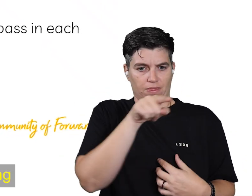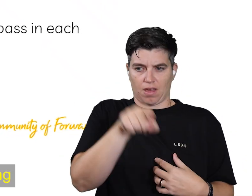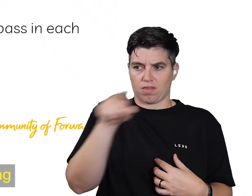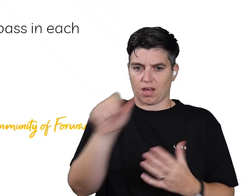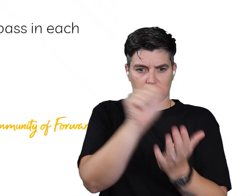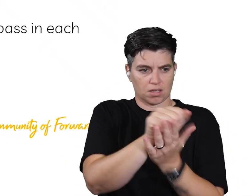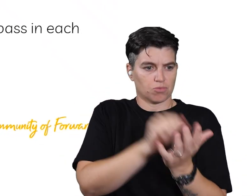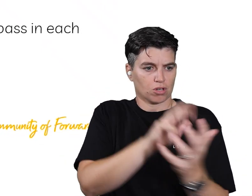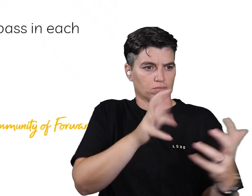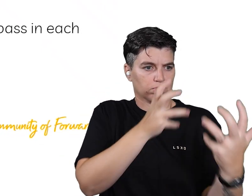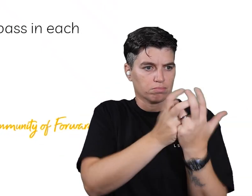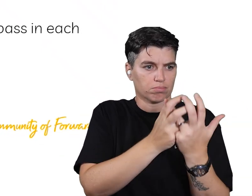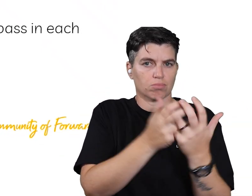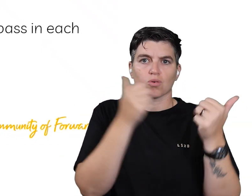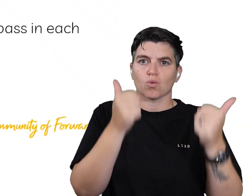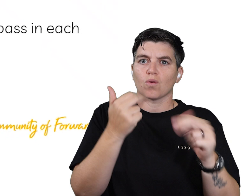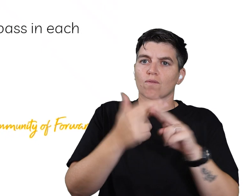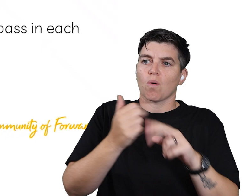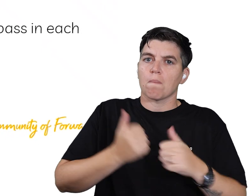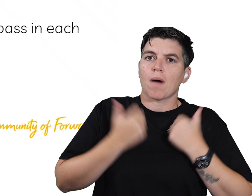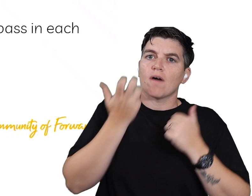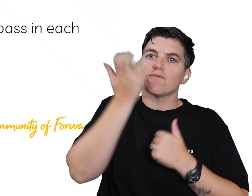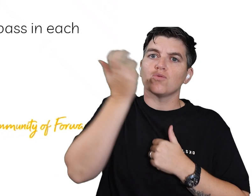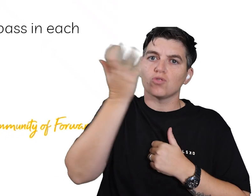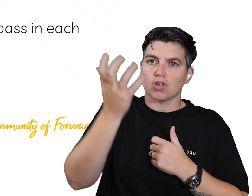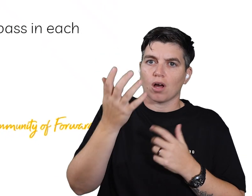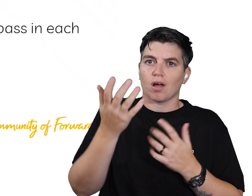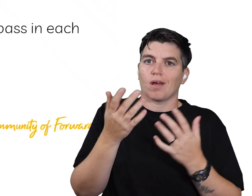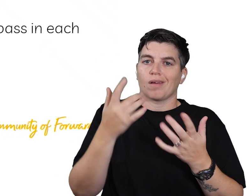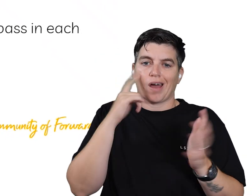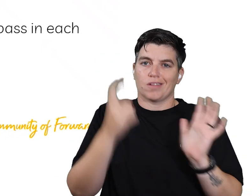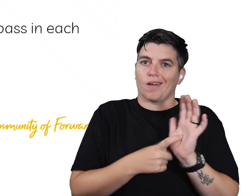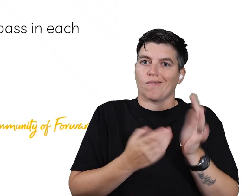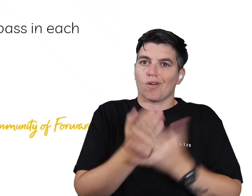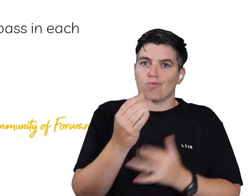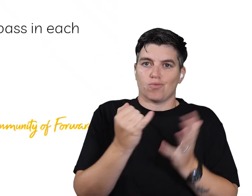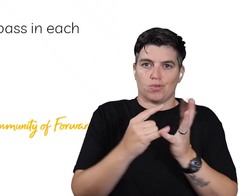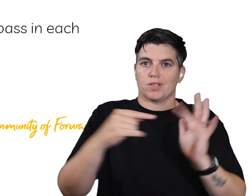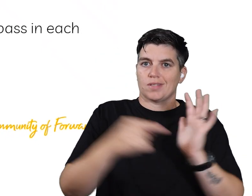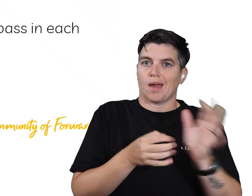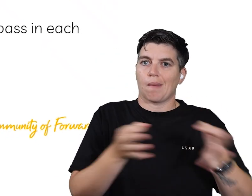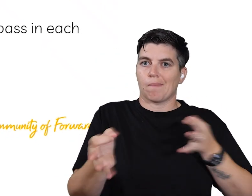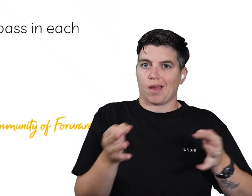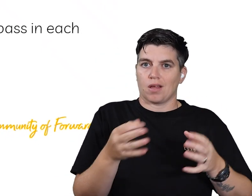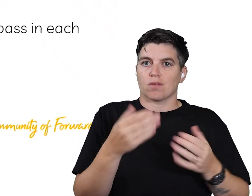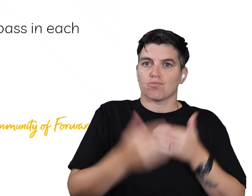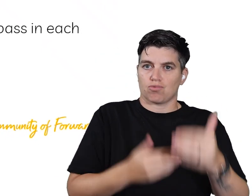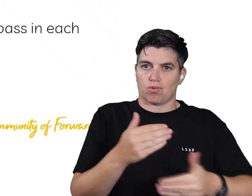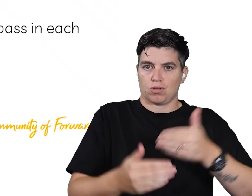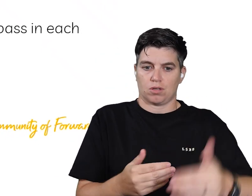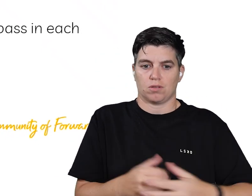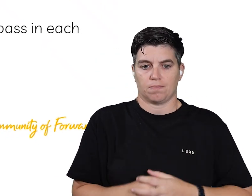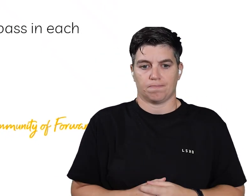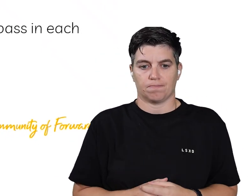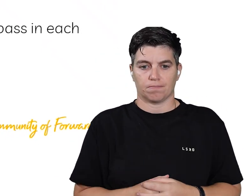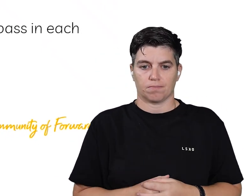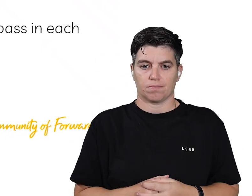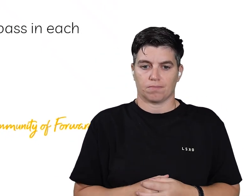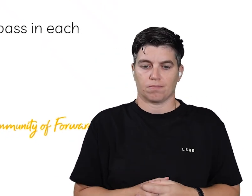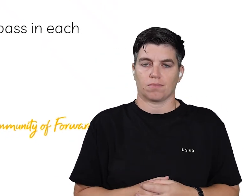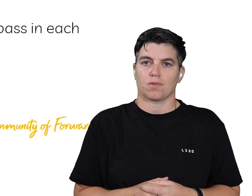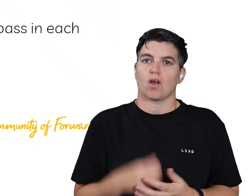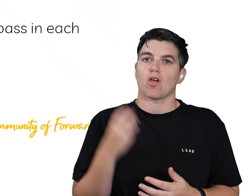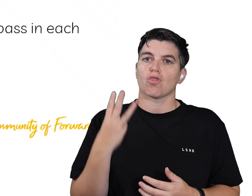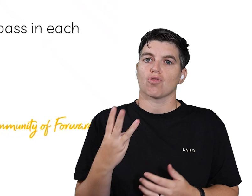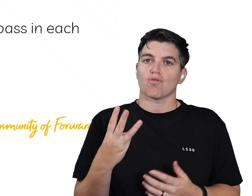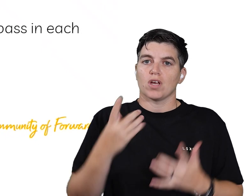beyond schooling that they have identified through our set planning process. Over essentially 3 terms, Year 11 students will experience